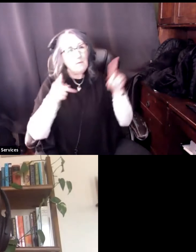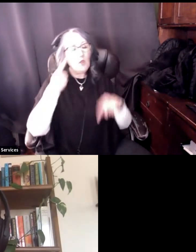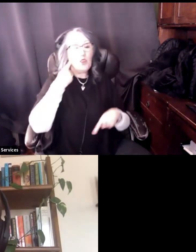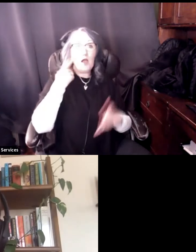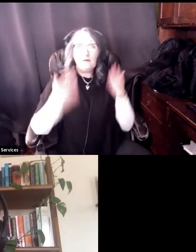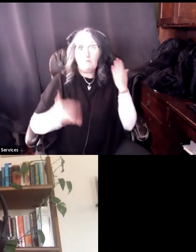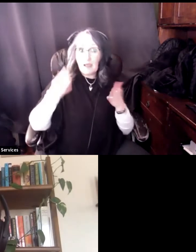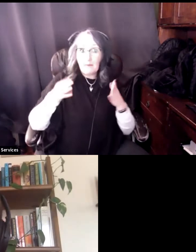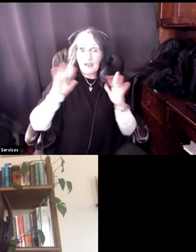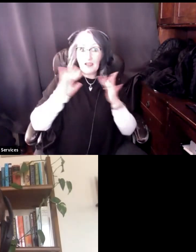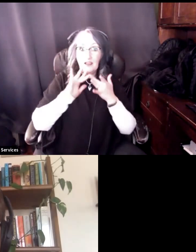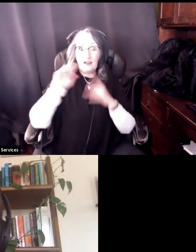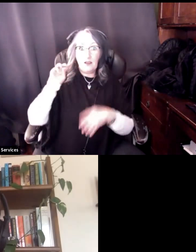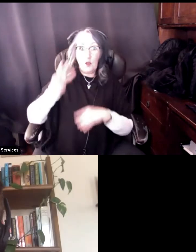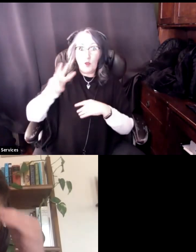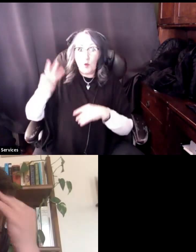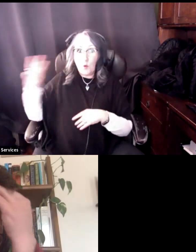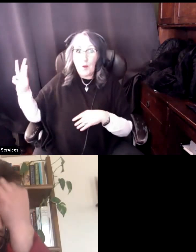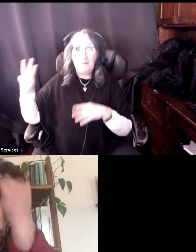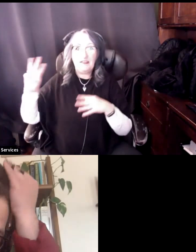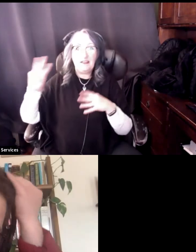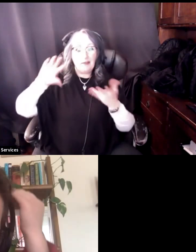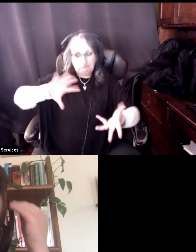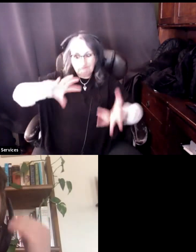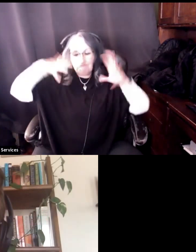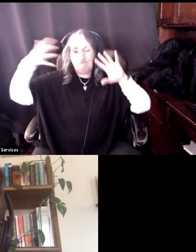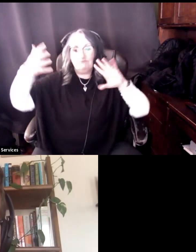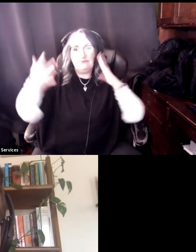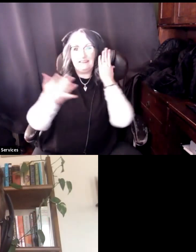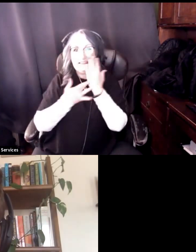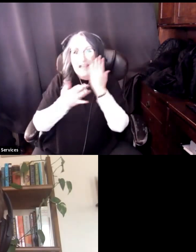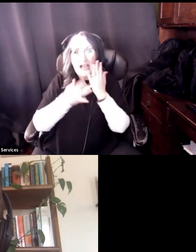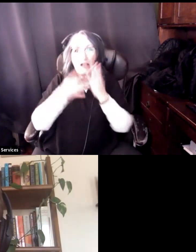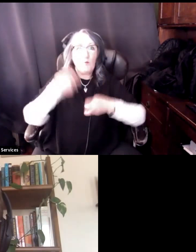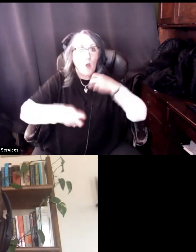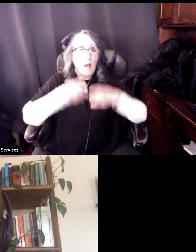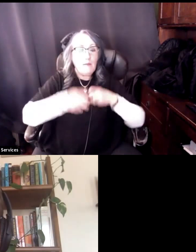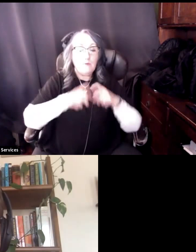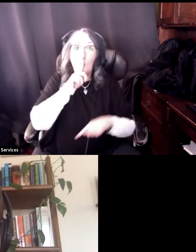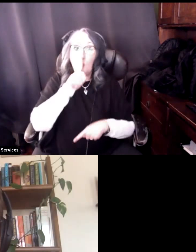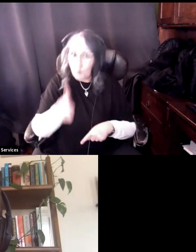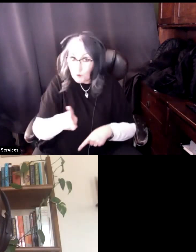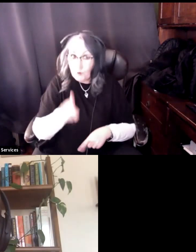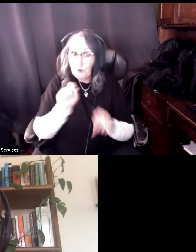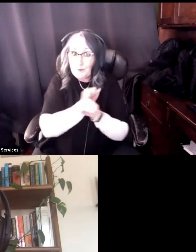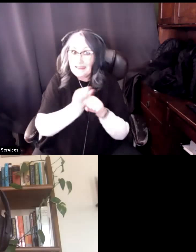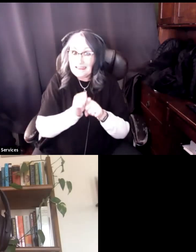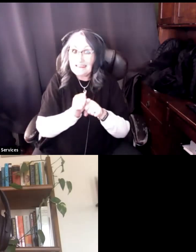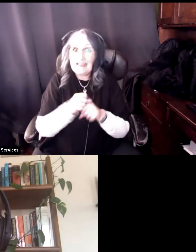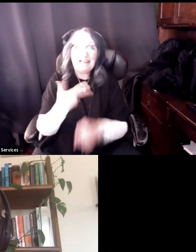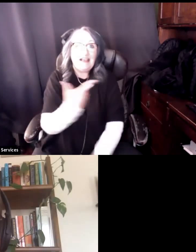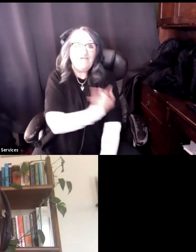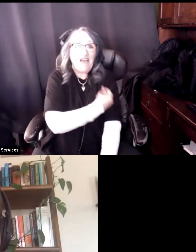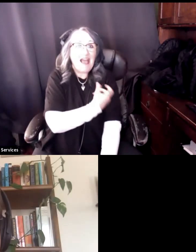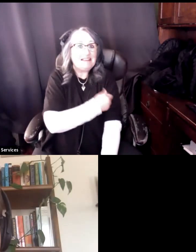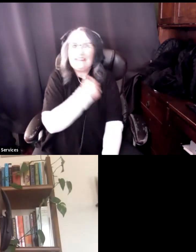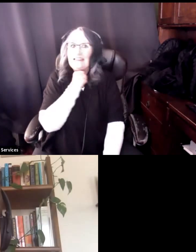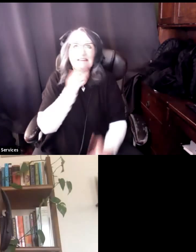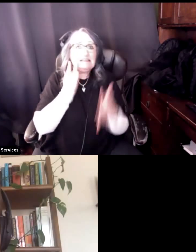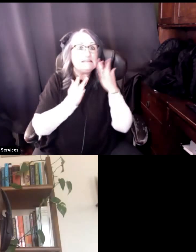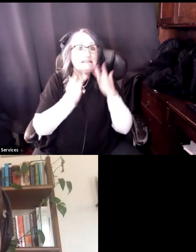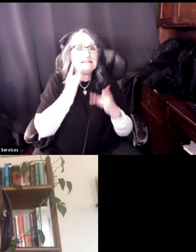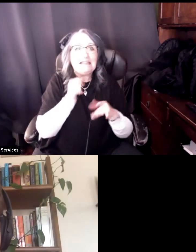something wrong with the tech issues, but the real issue is that the doses were limited. And so appointments were not able to be